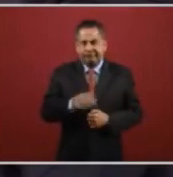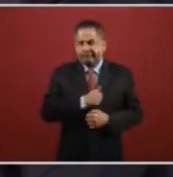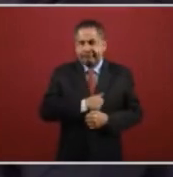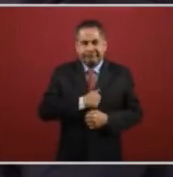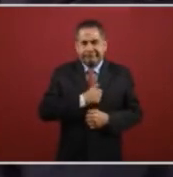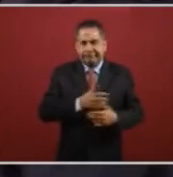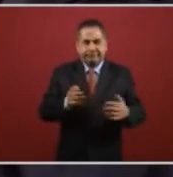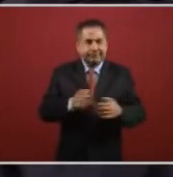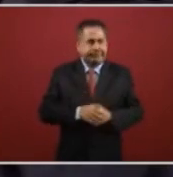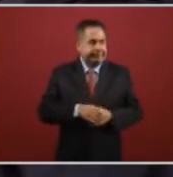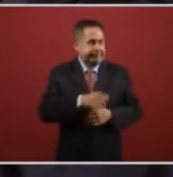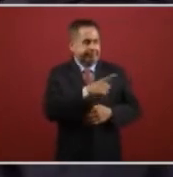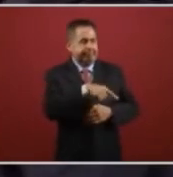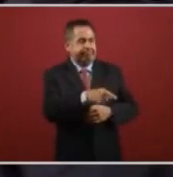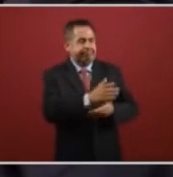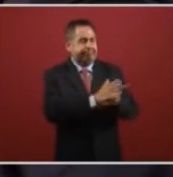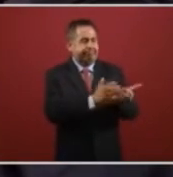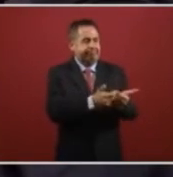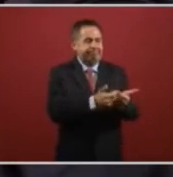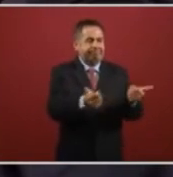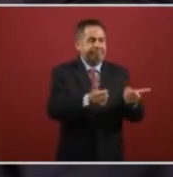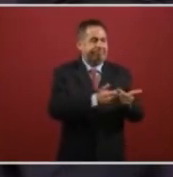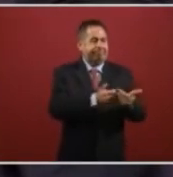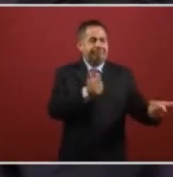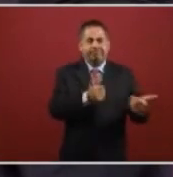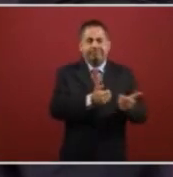it's something lamentable that there's division